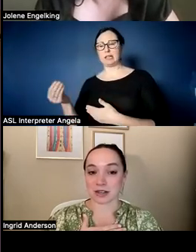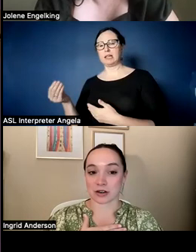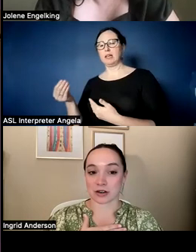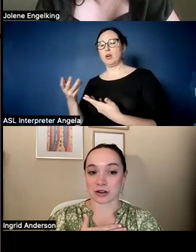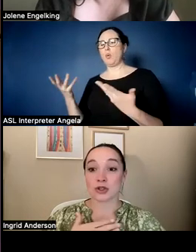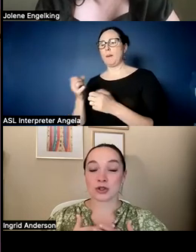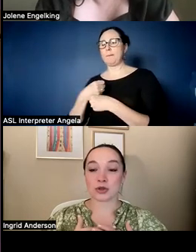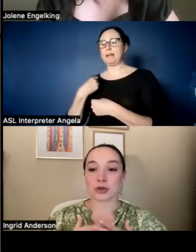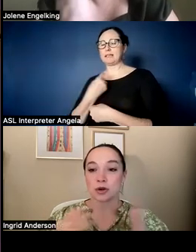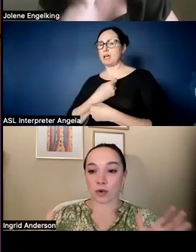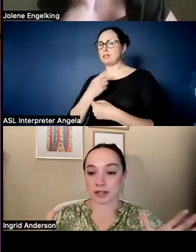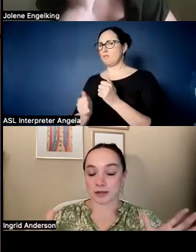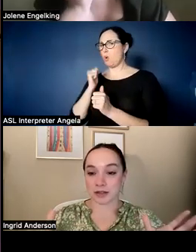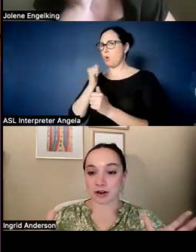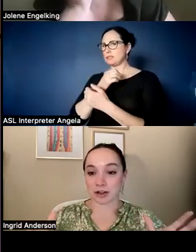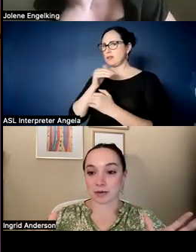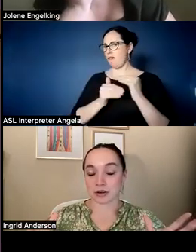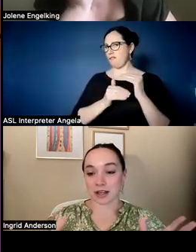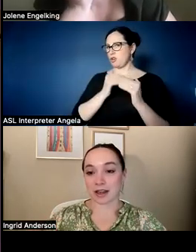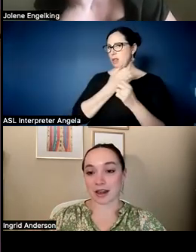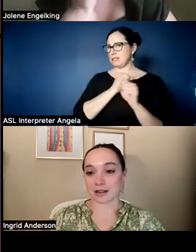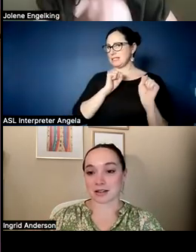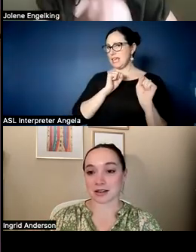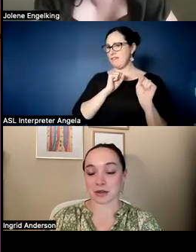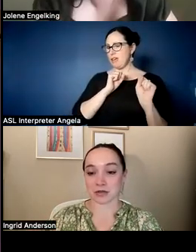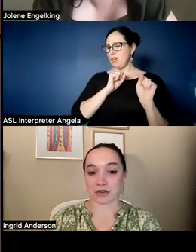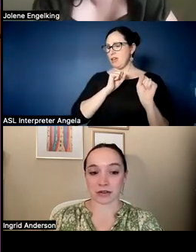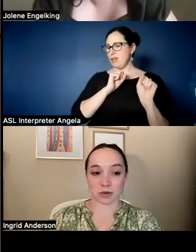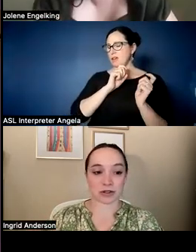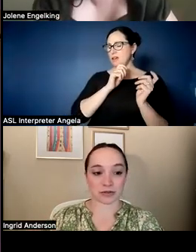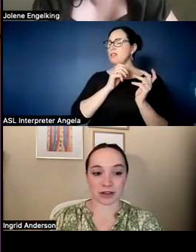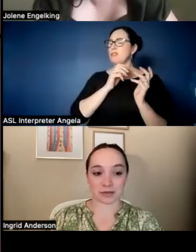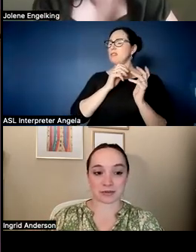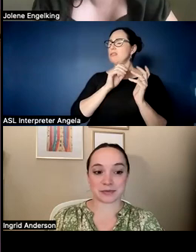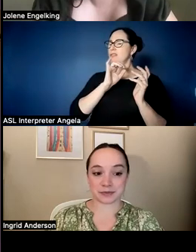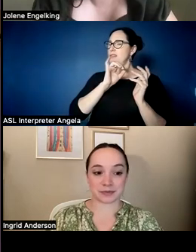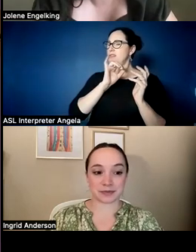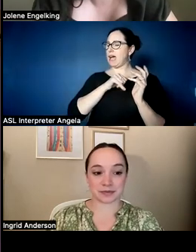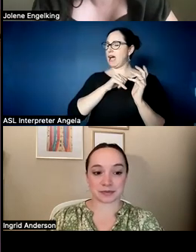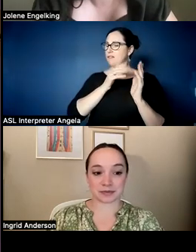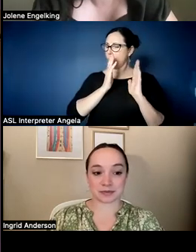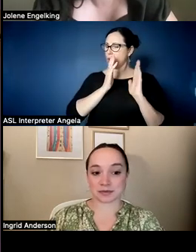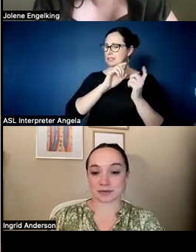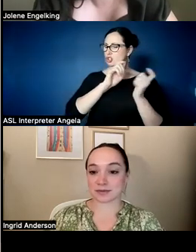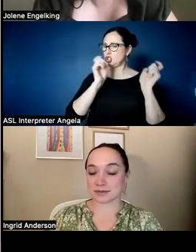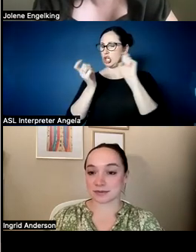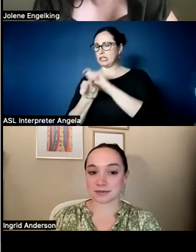and secure to what is best for our community and the survivors we're serving.